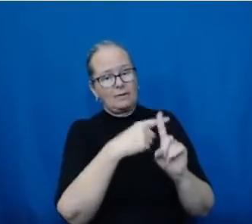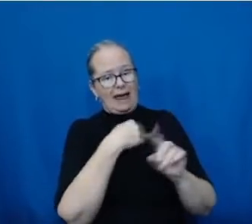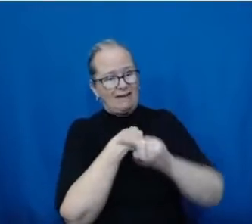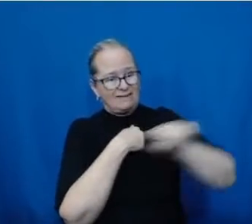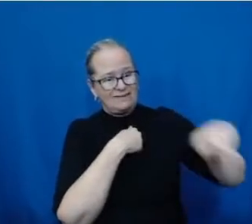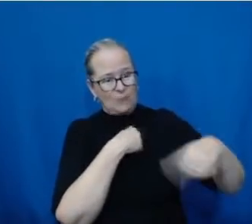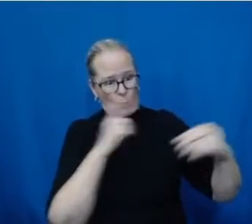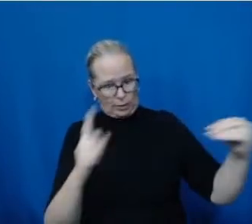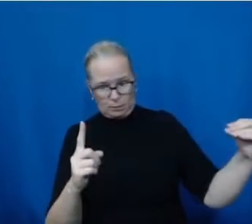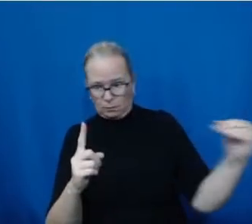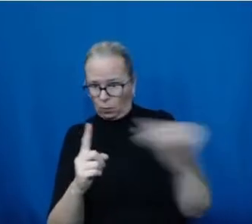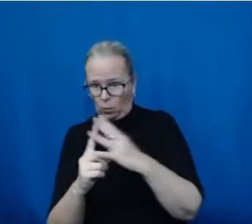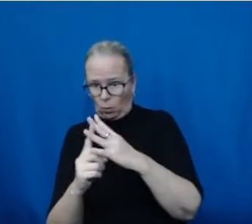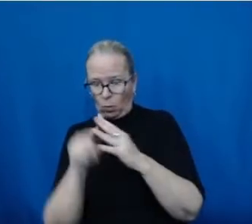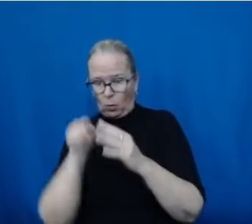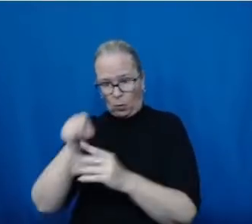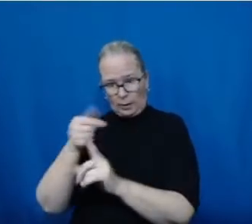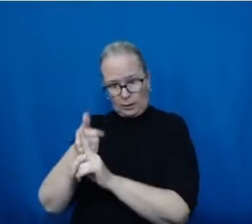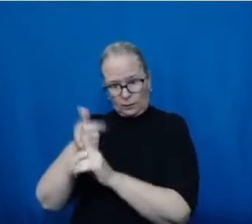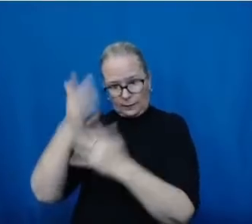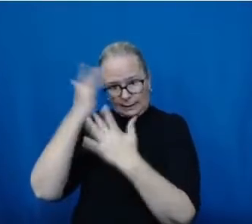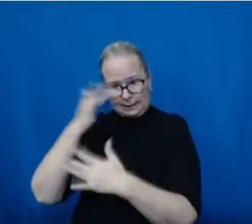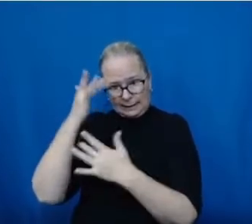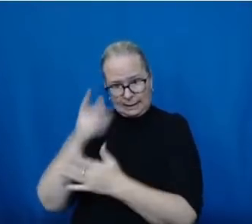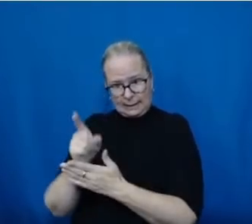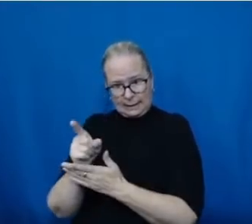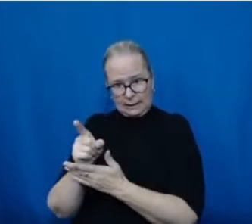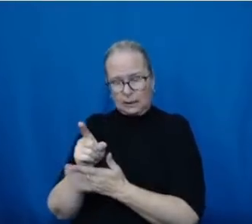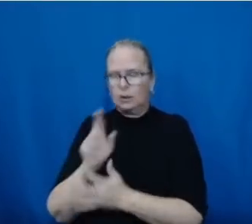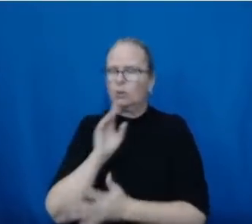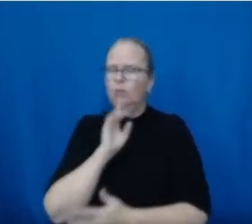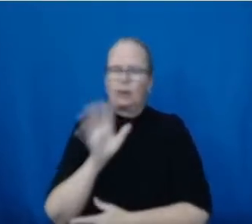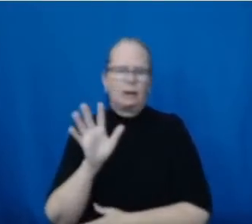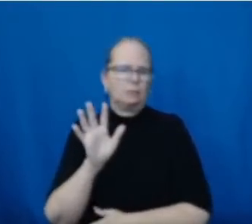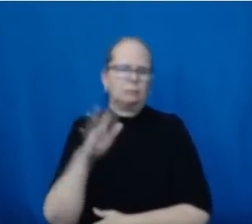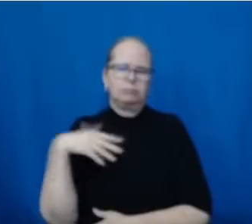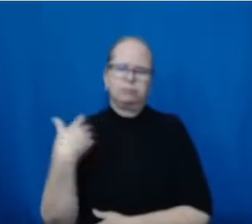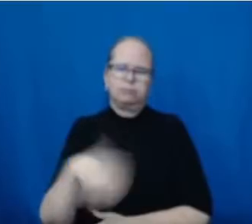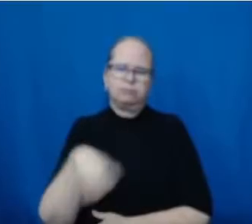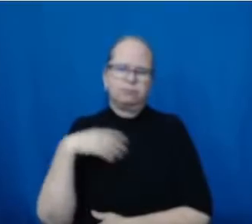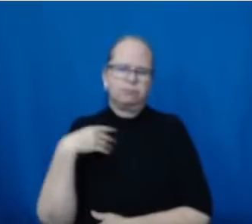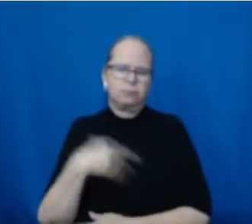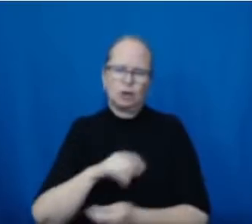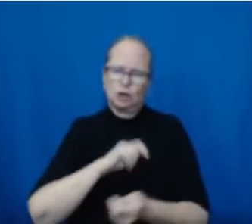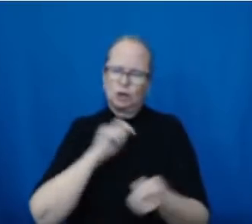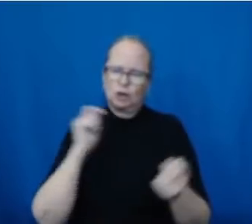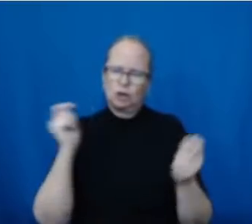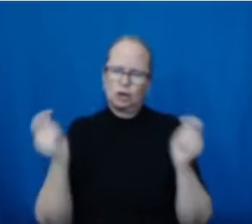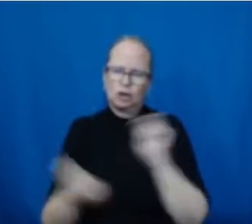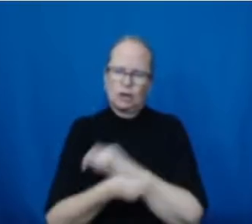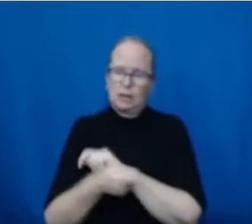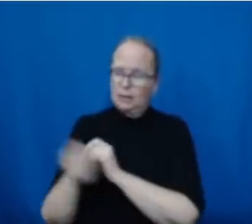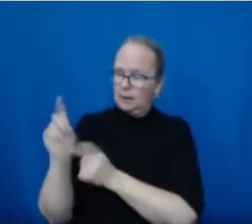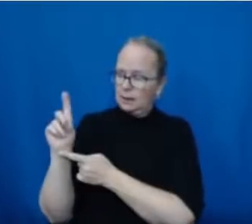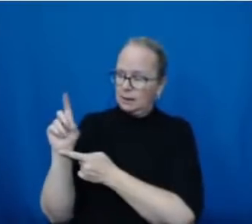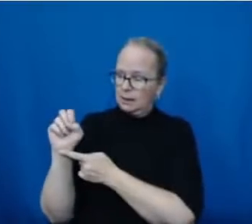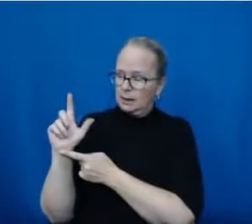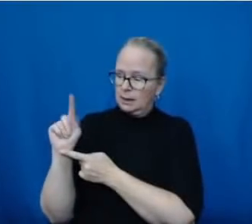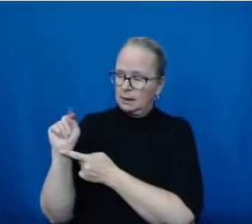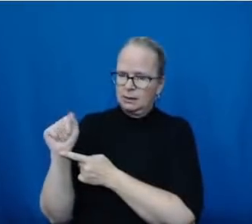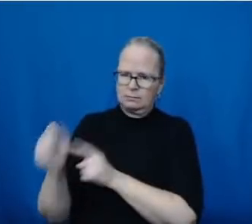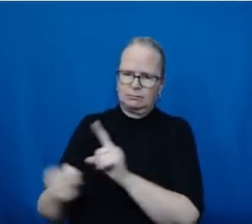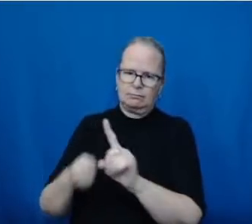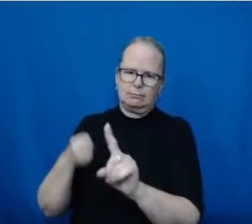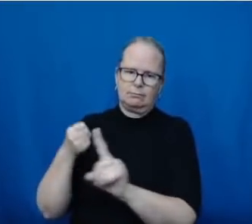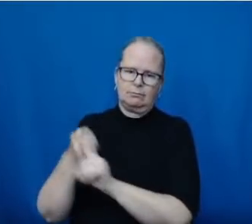that this particular variant does not, or maybe it likes pregnant women too much, because we are seeing very sick